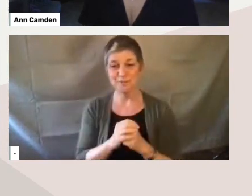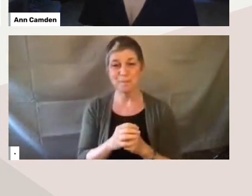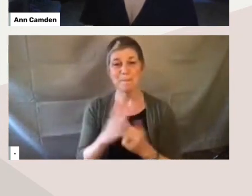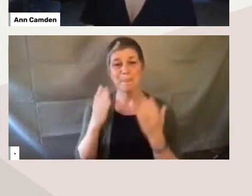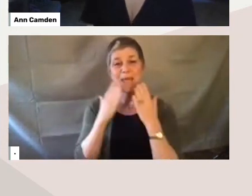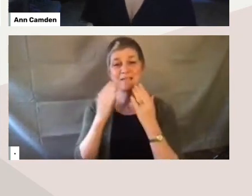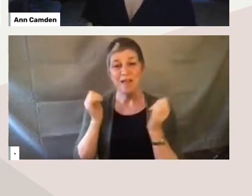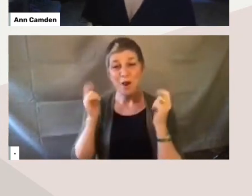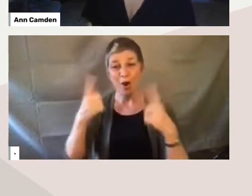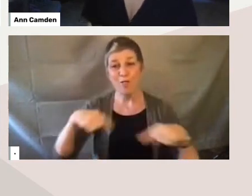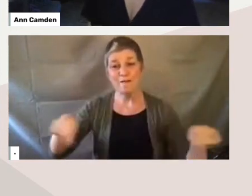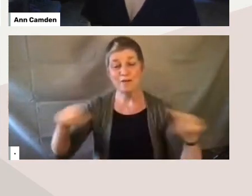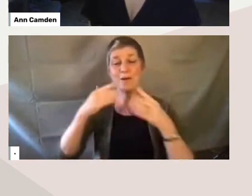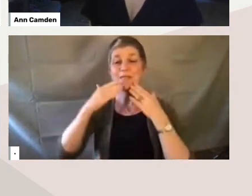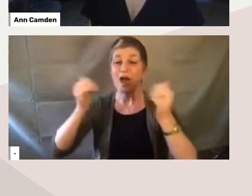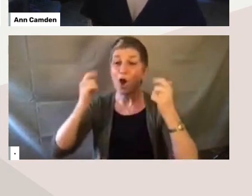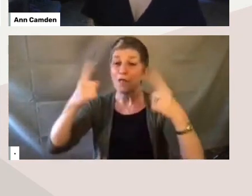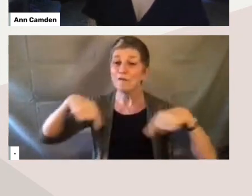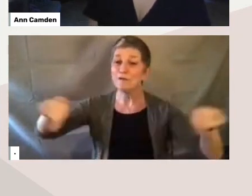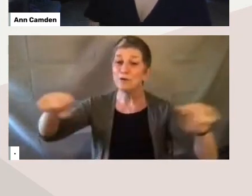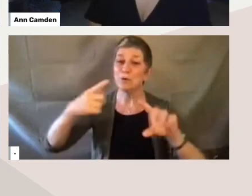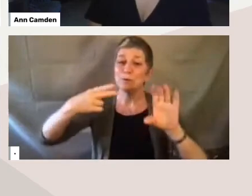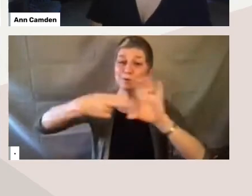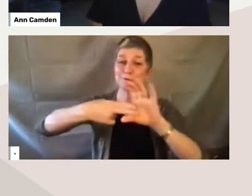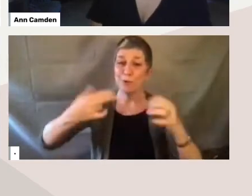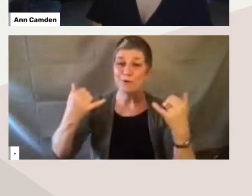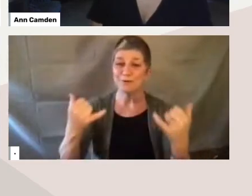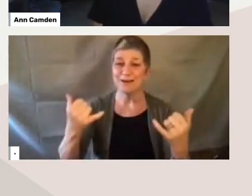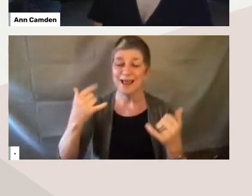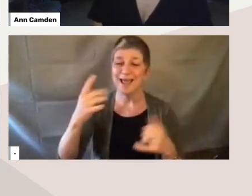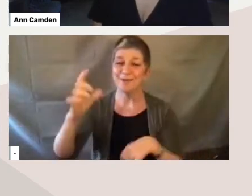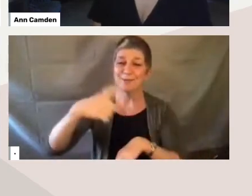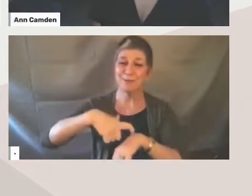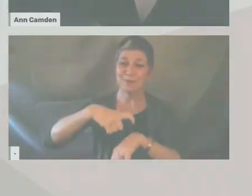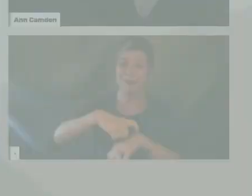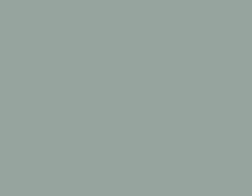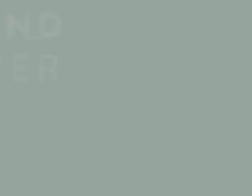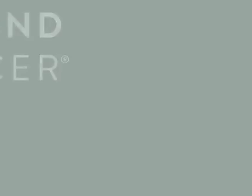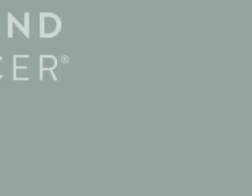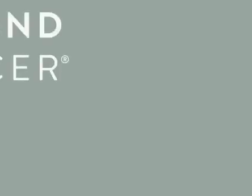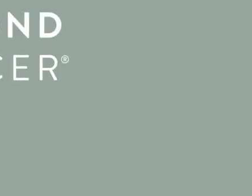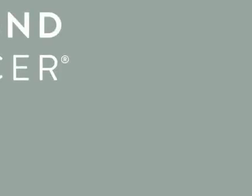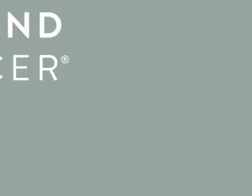And so I just want to thank you, and I want to thank all of you who are with us today for spending your time.